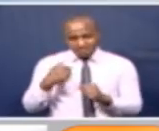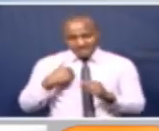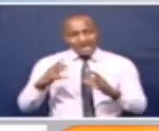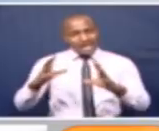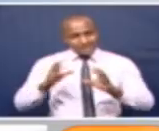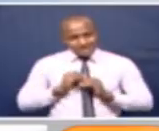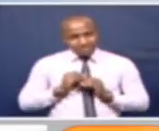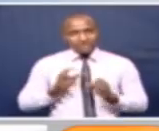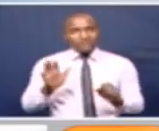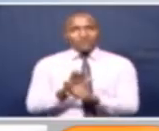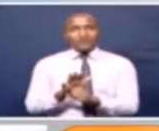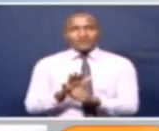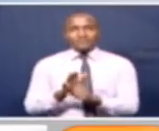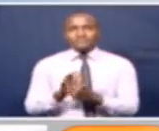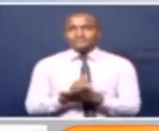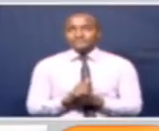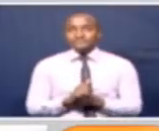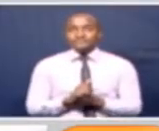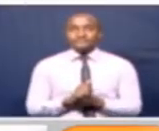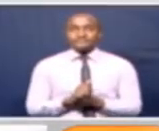more.